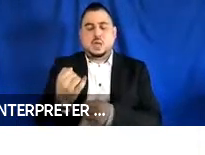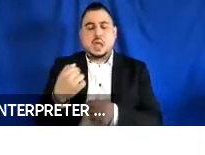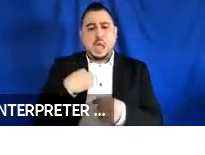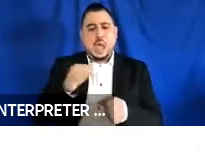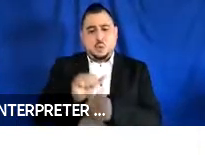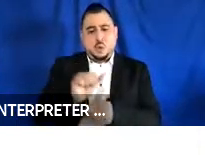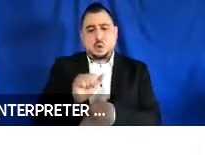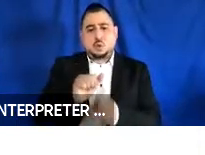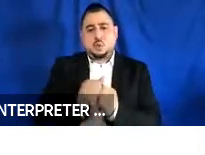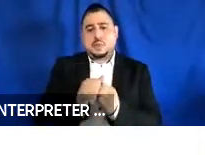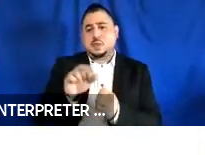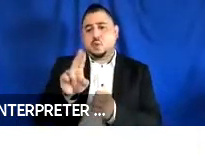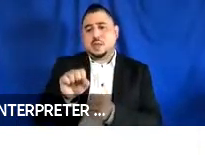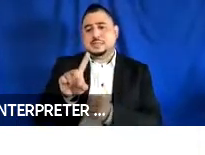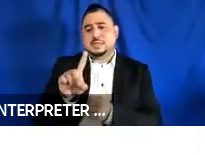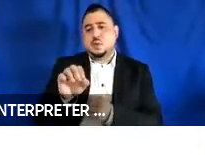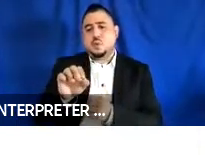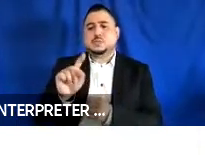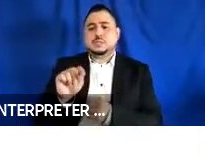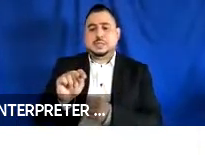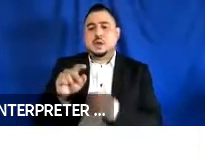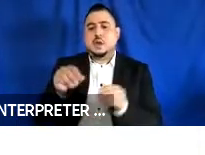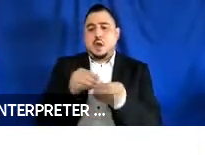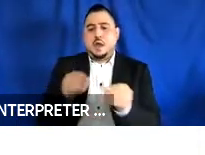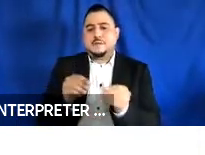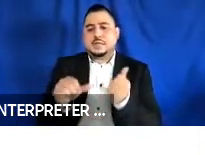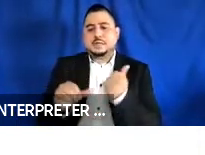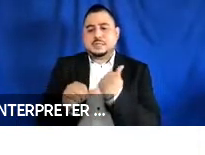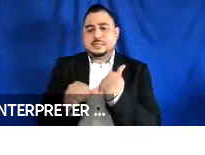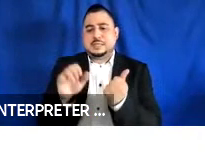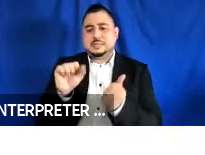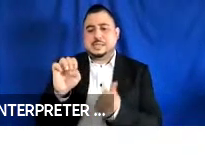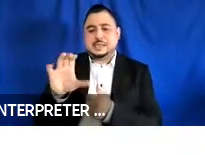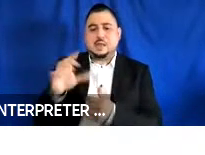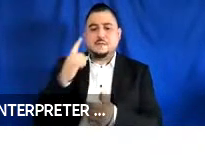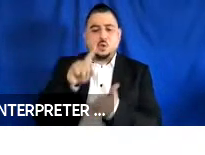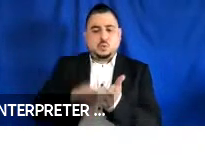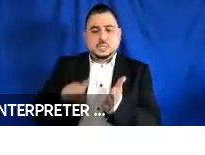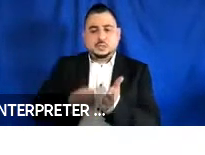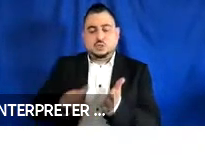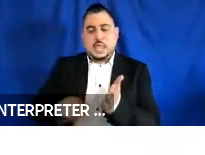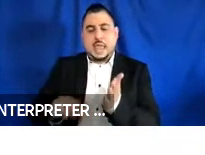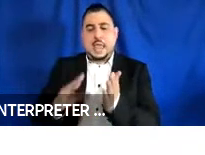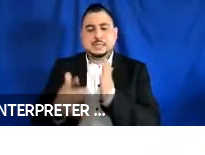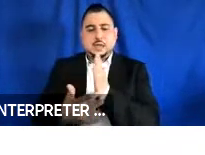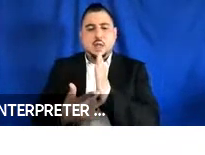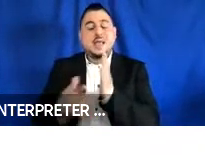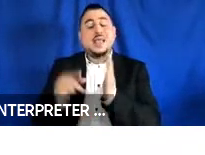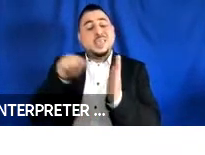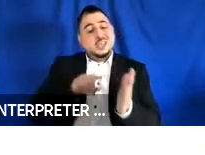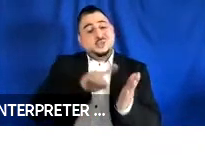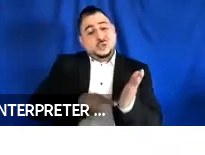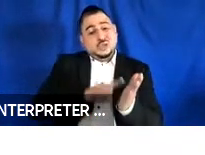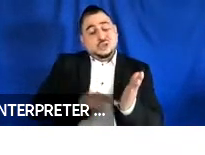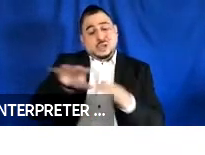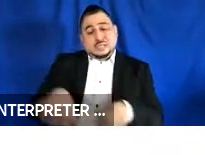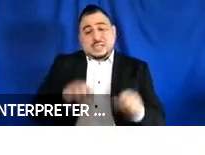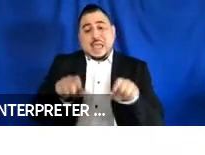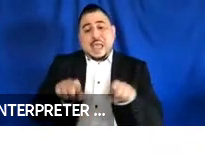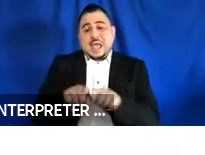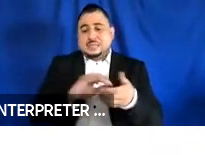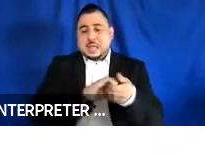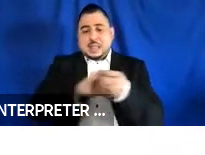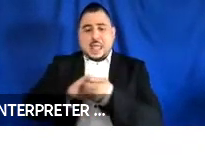part by the USDOT's Office of Assistant Secretary for Research and Technology, and this research was undertaken as a